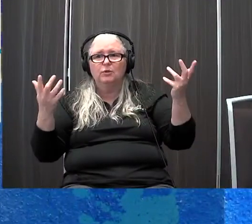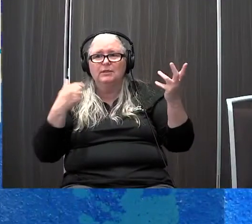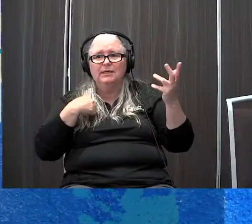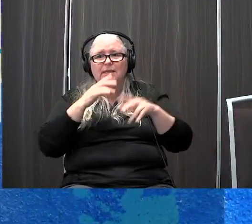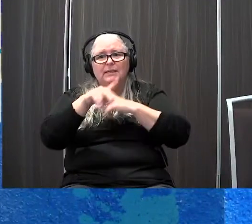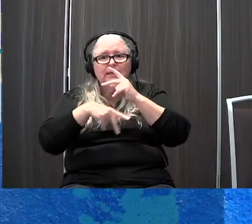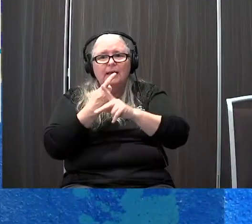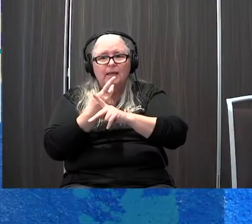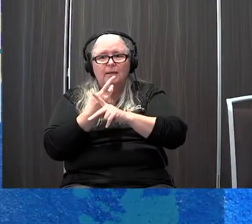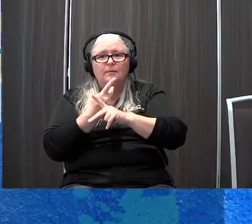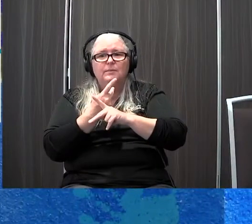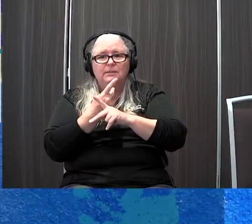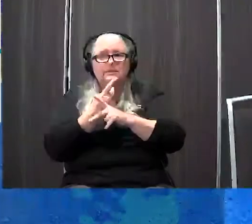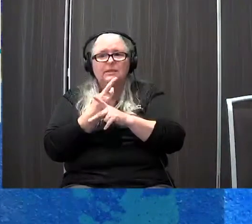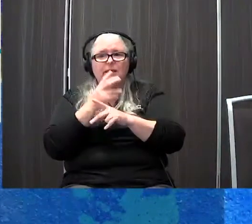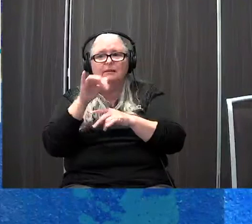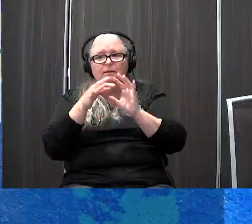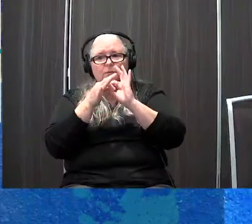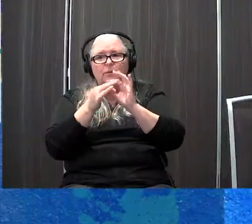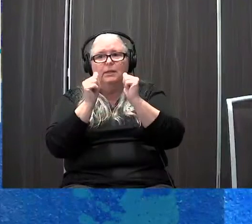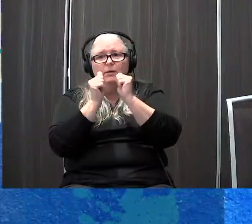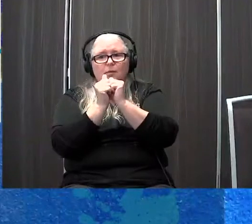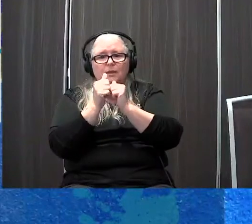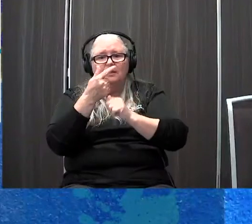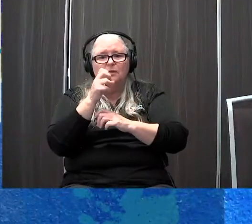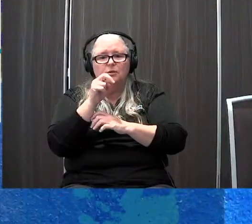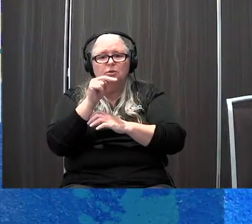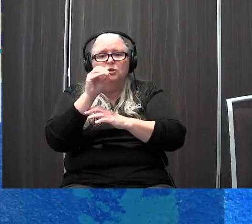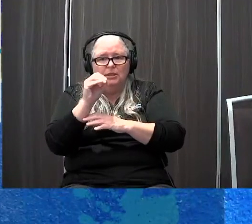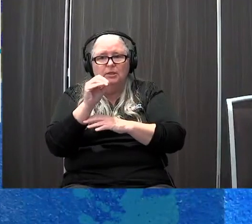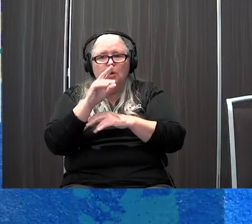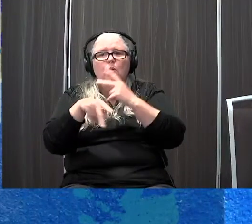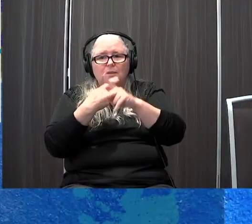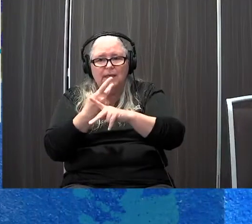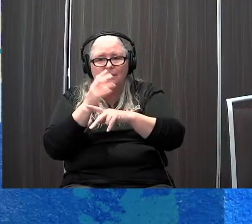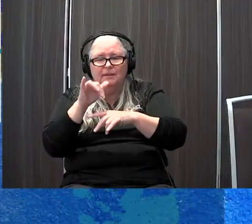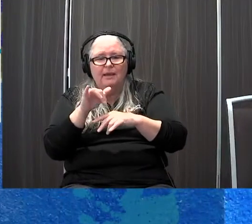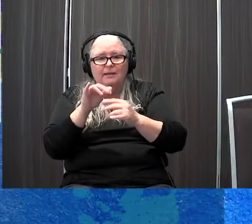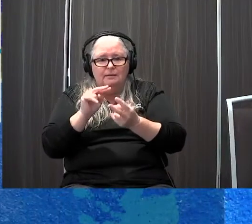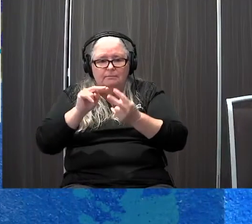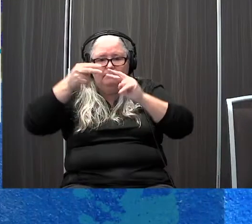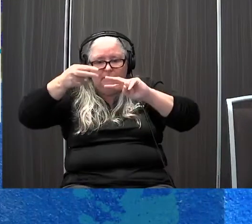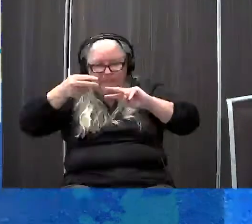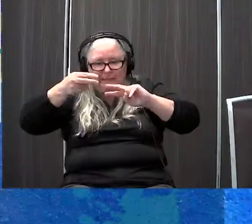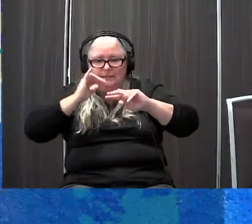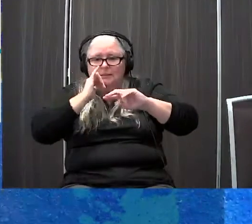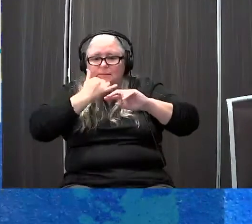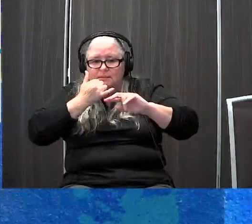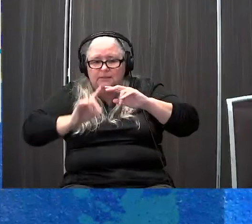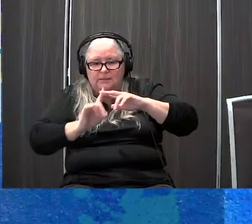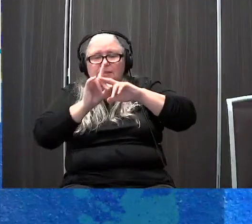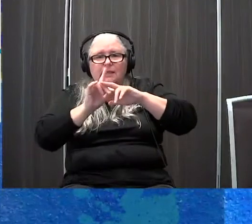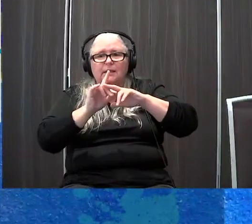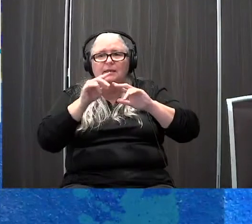see related to the genotype, which is that misspelling in the gene, which in charge of CHD7, which I'm sure you guys